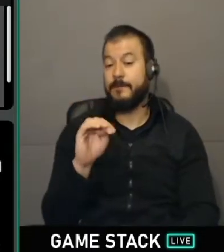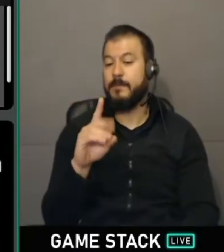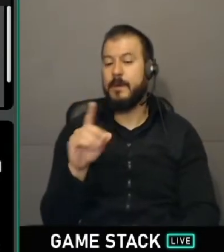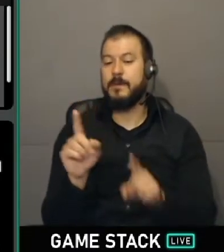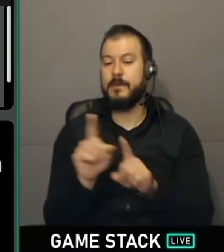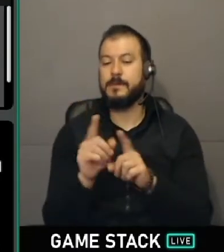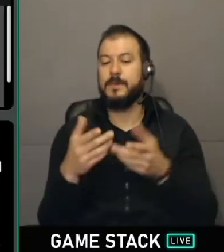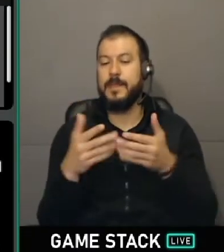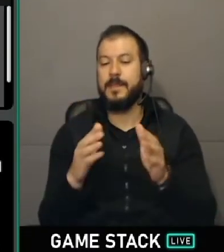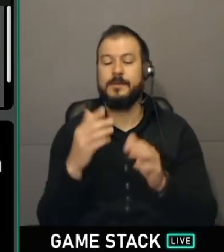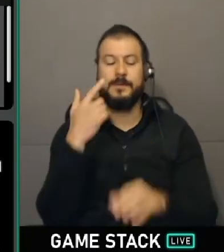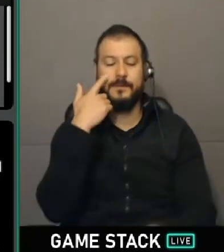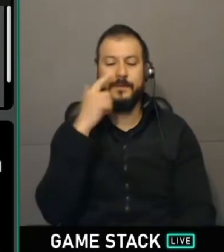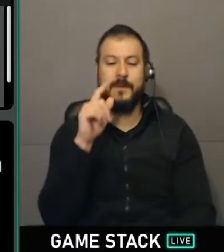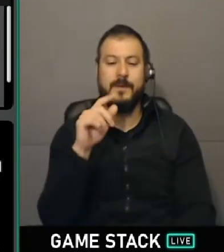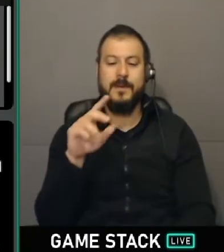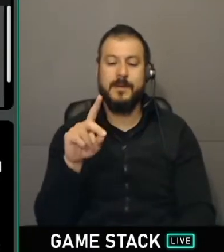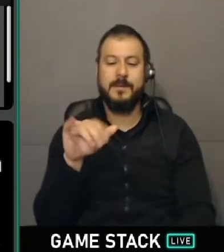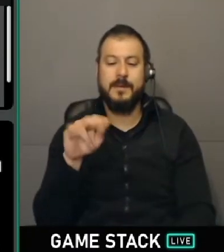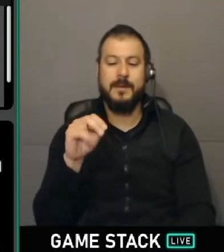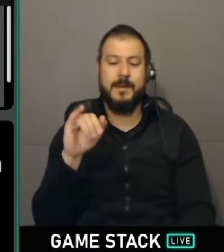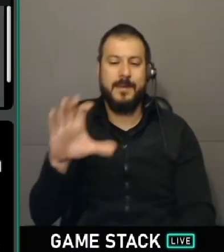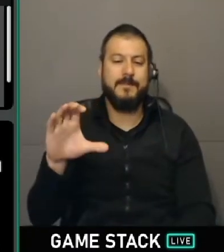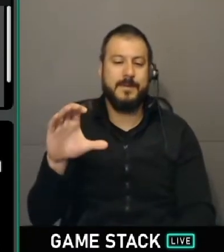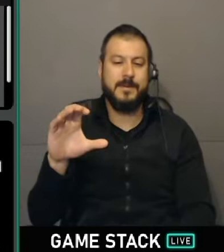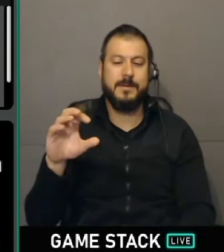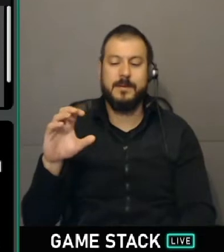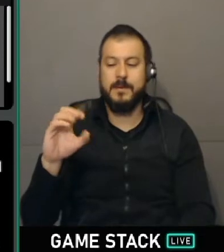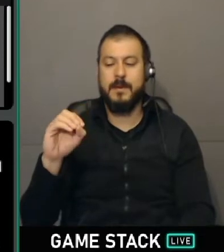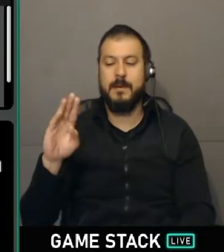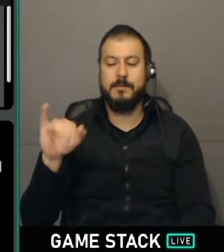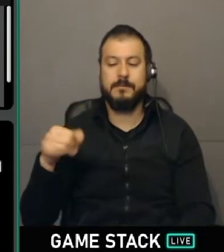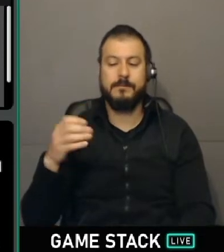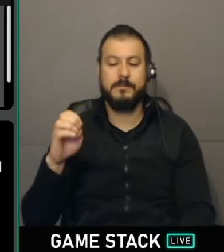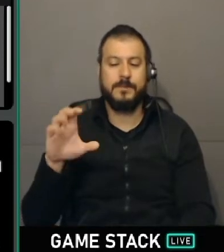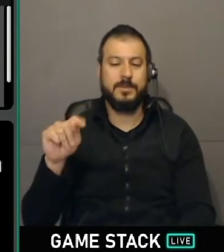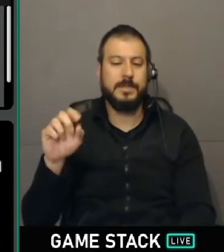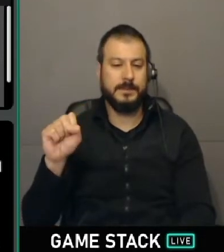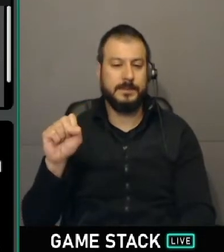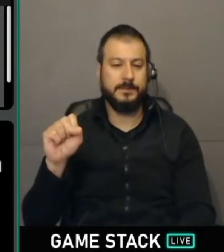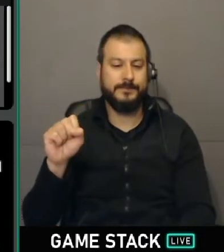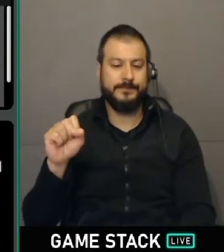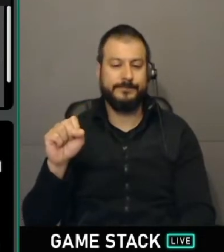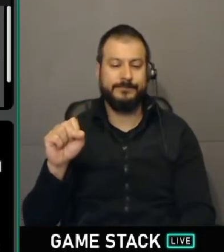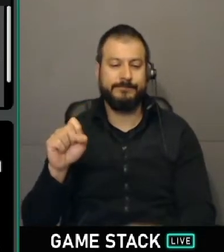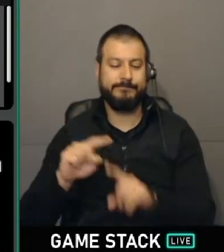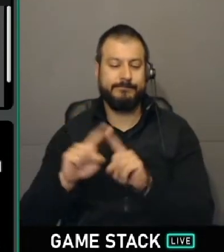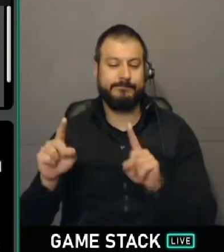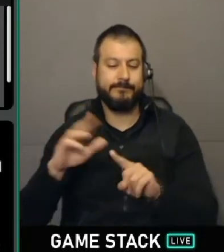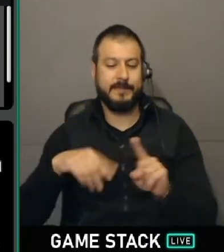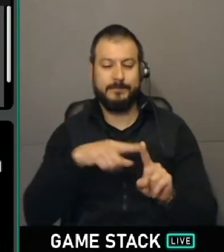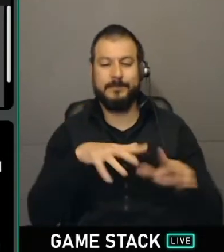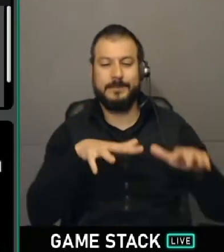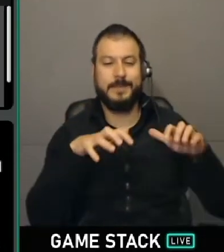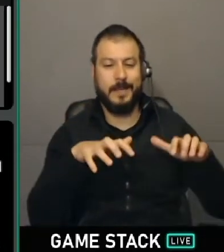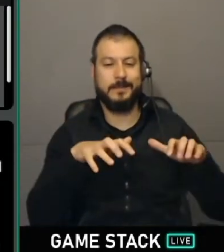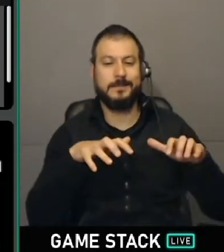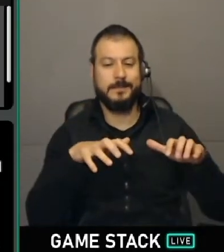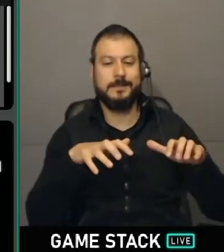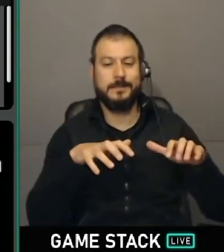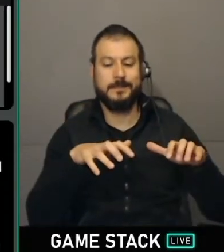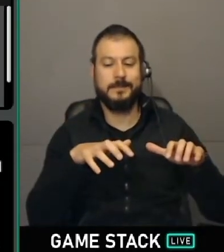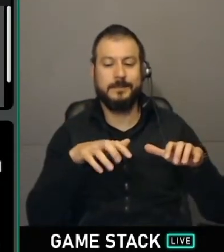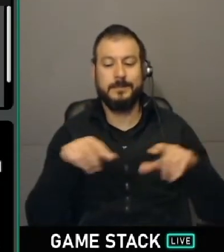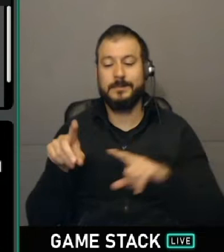call dynamic objects. Unlike static bed objects, the dynamic